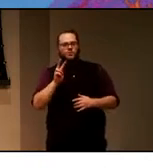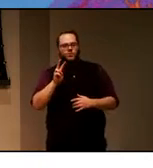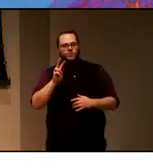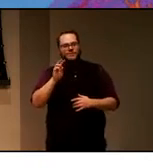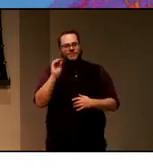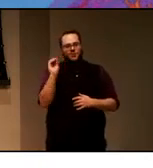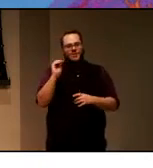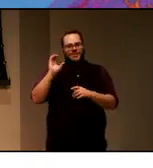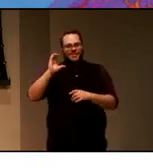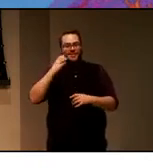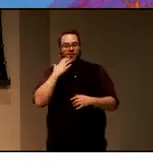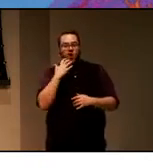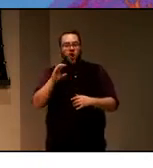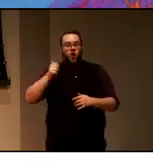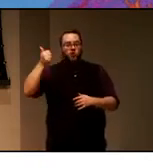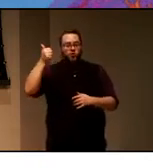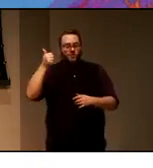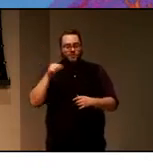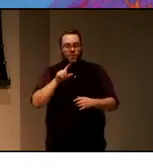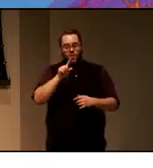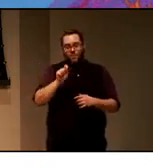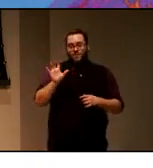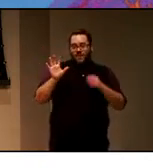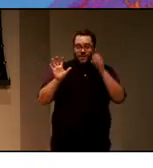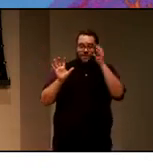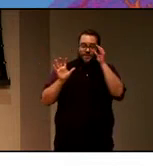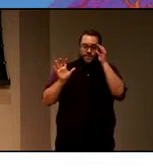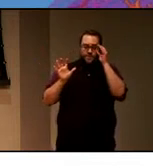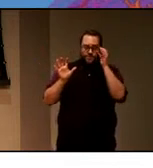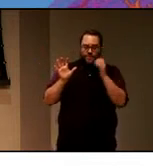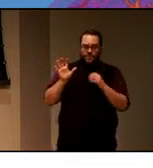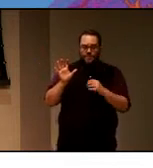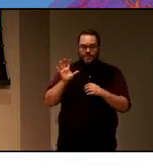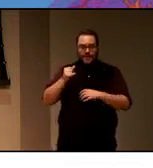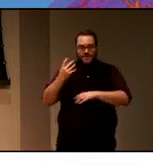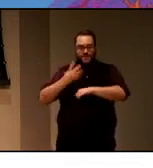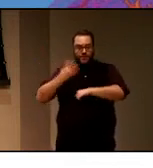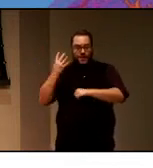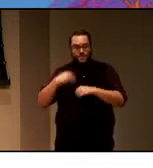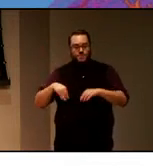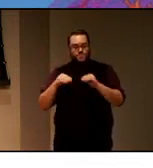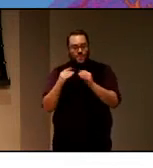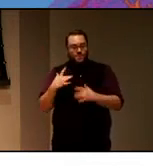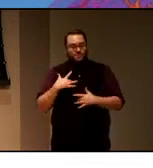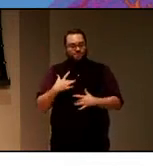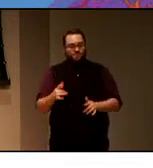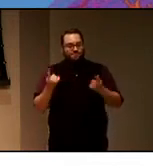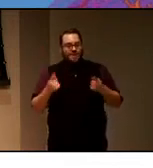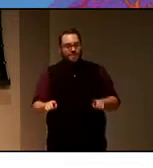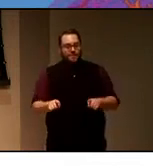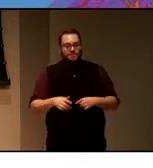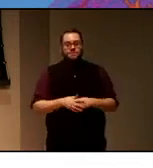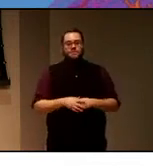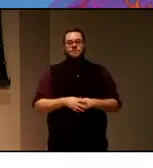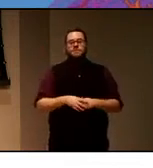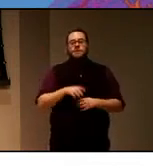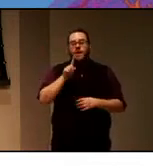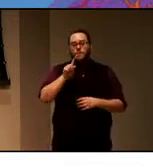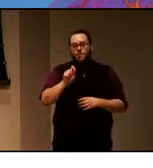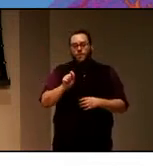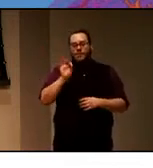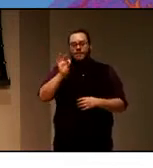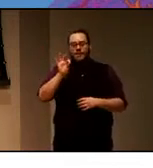hotter. At 1.5, it's nearly 4 times more likely, and 1.9 degrees Celsius